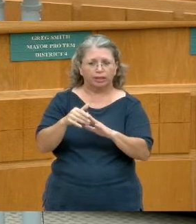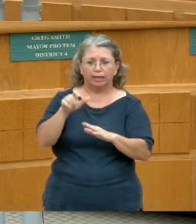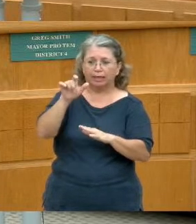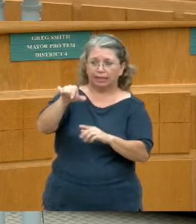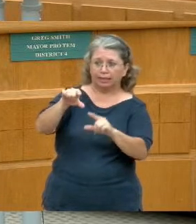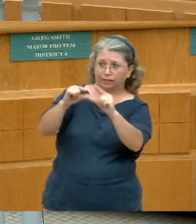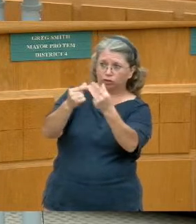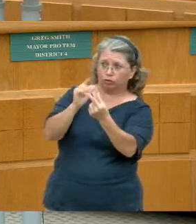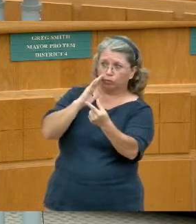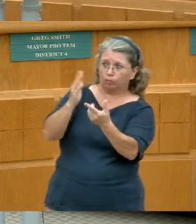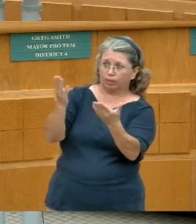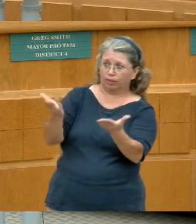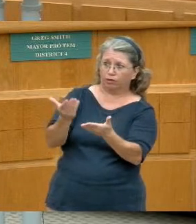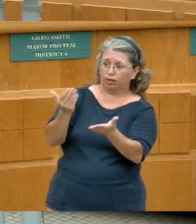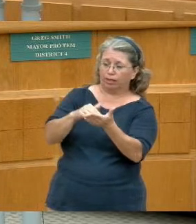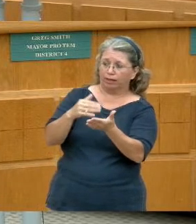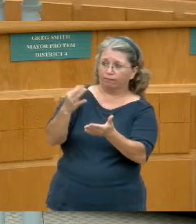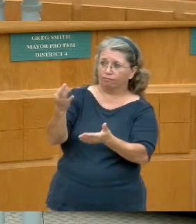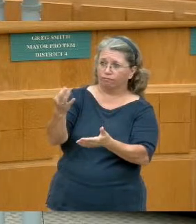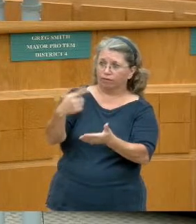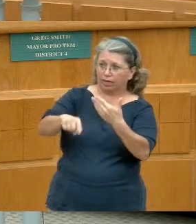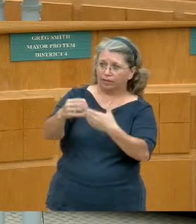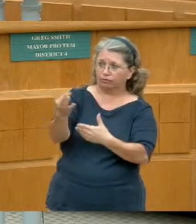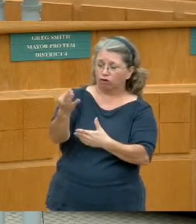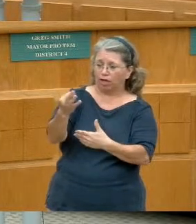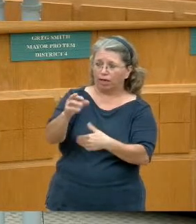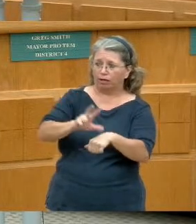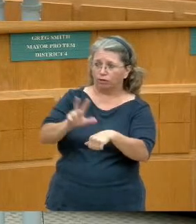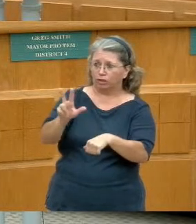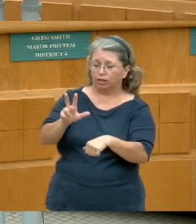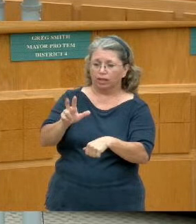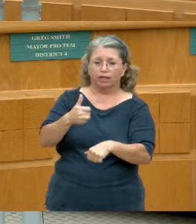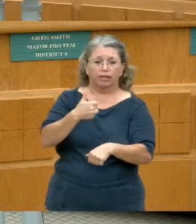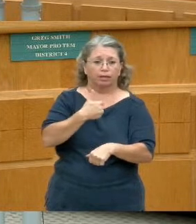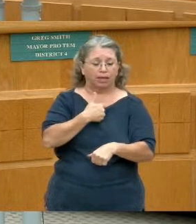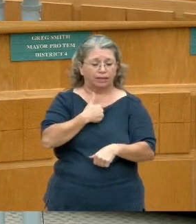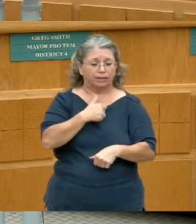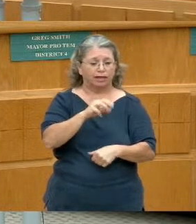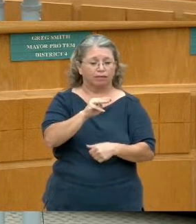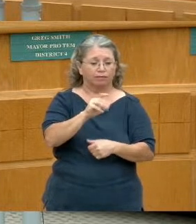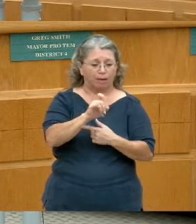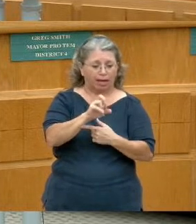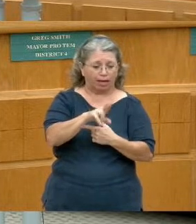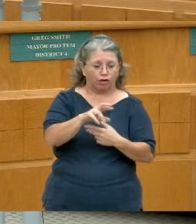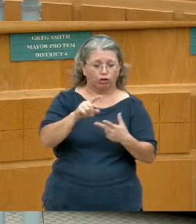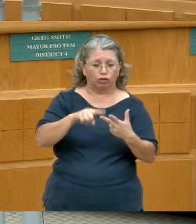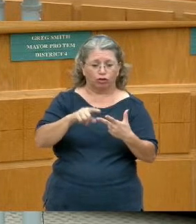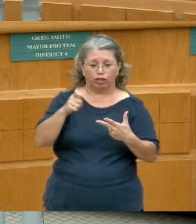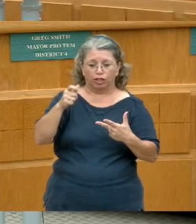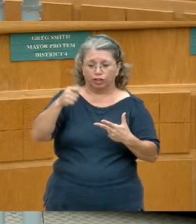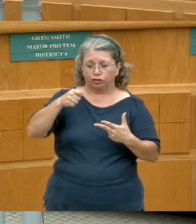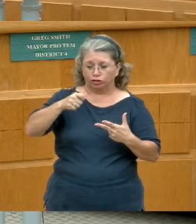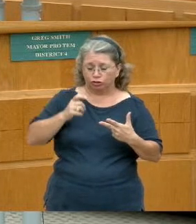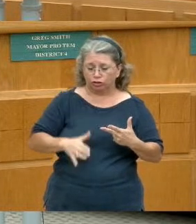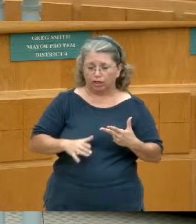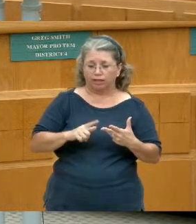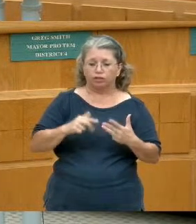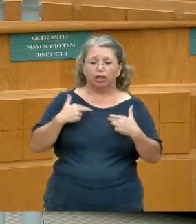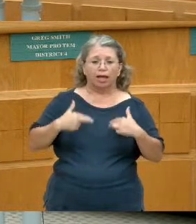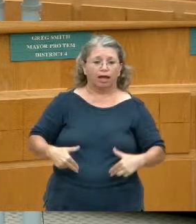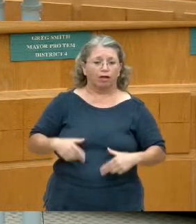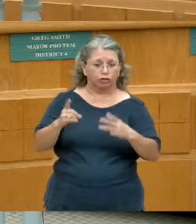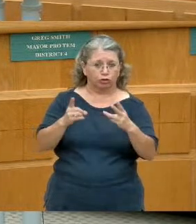next Friday at 3 o'clock, and myself, Mayor Joe McComb, Judge Barbara Canales, and our Health Director, Annette Rodriguez, will be